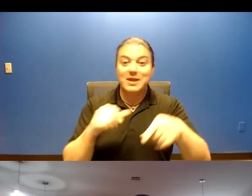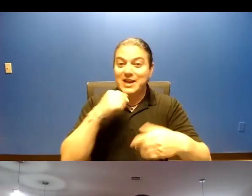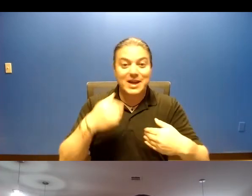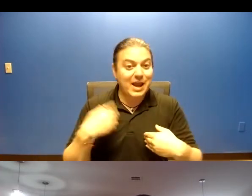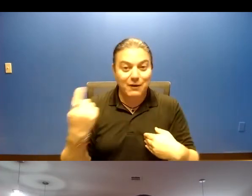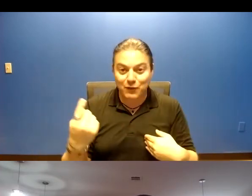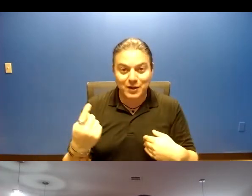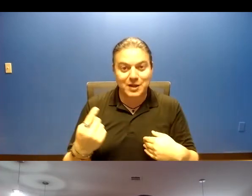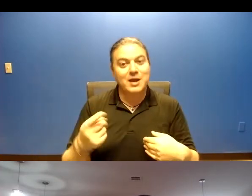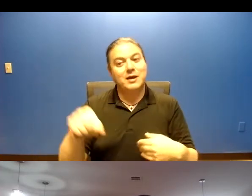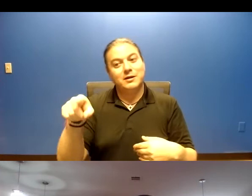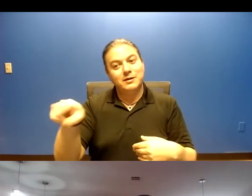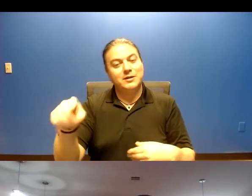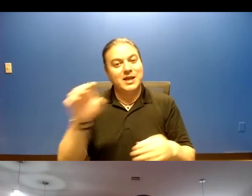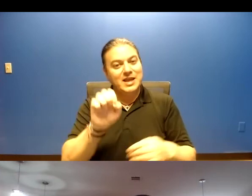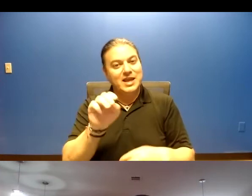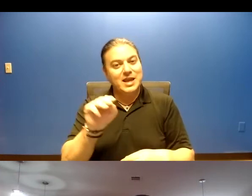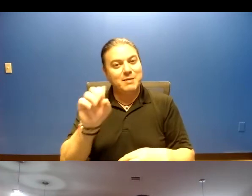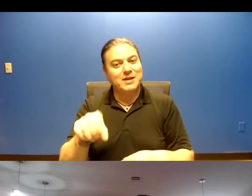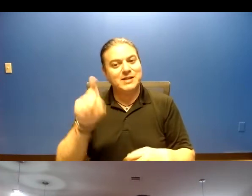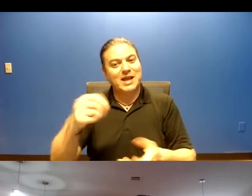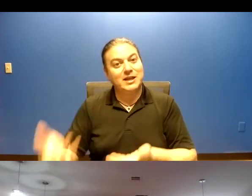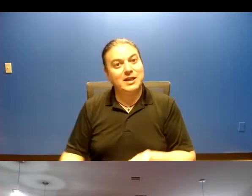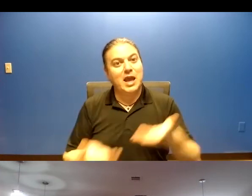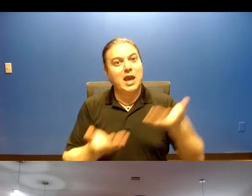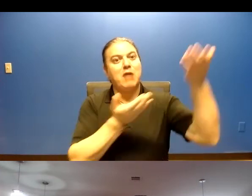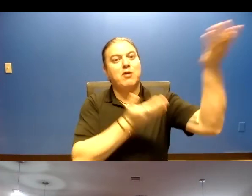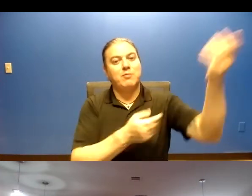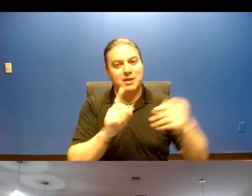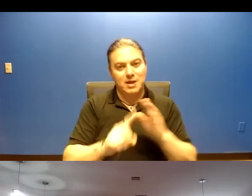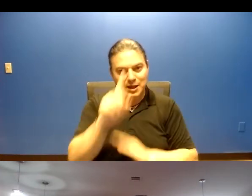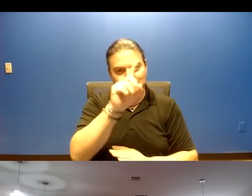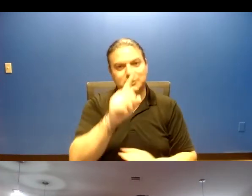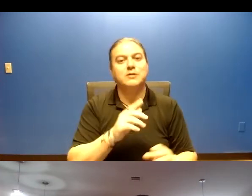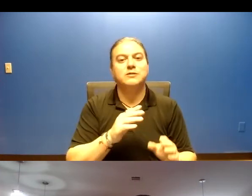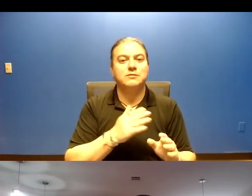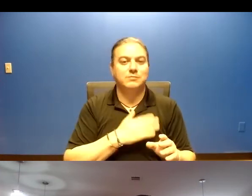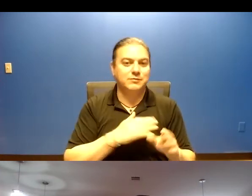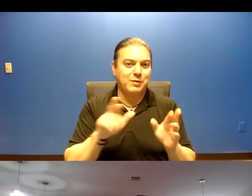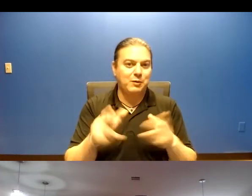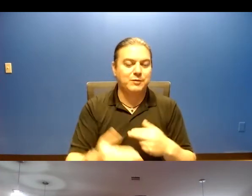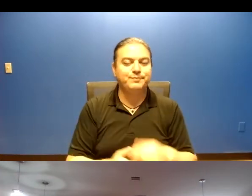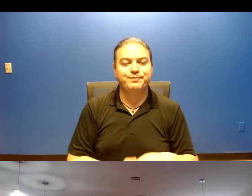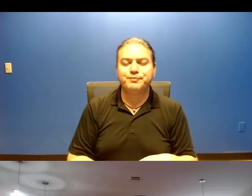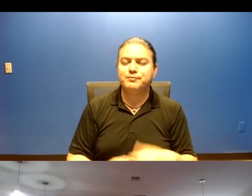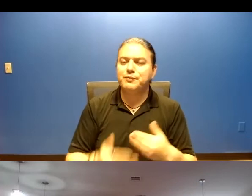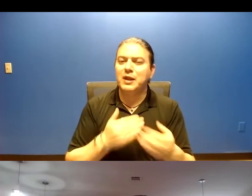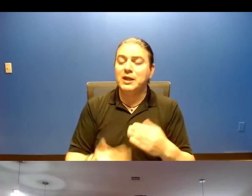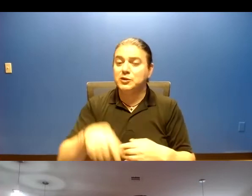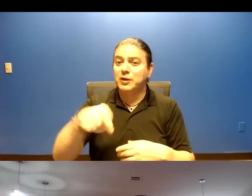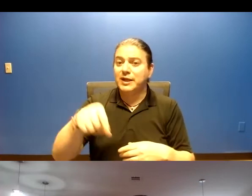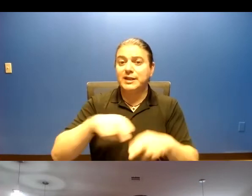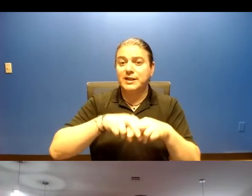floor. So already I know the chairlift is going to be a wonderful addition to my house. And I'll also be able to get out of the